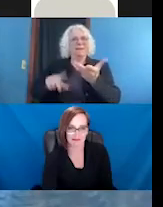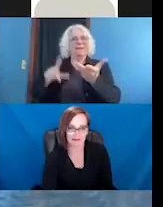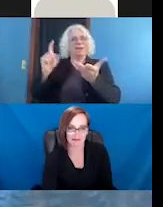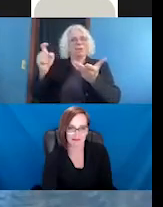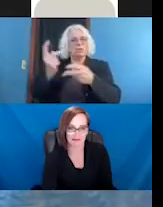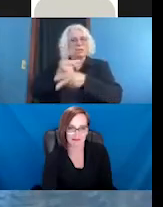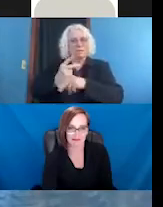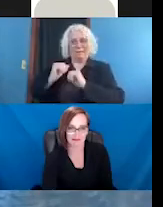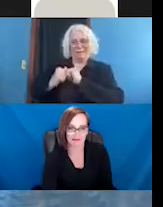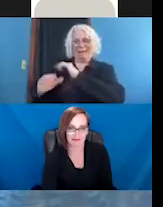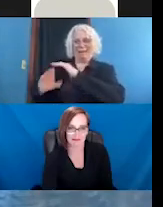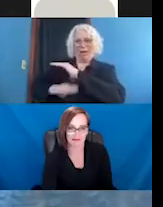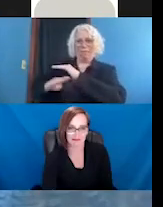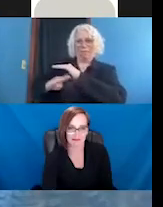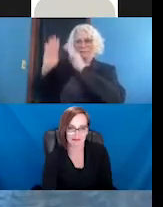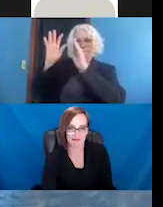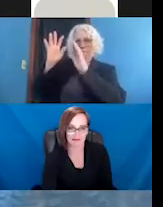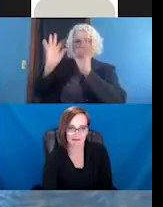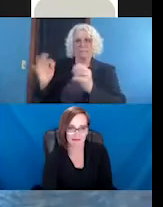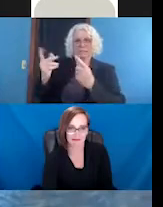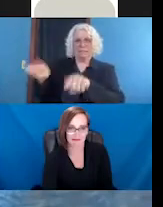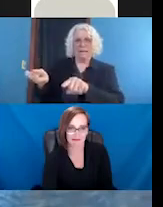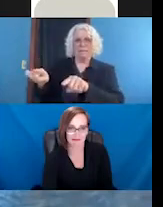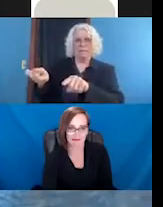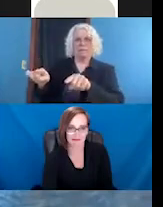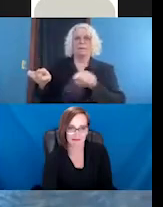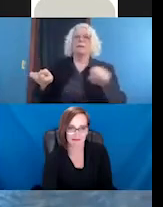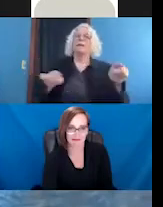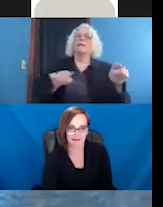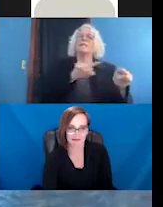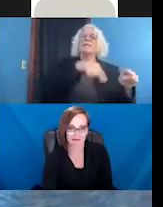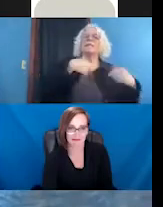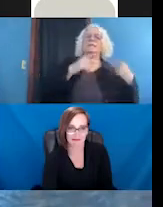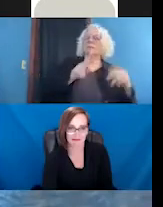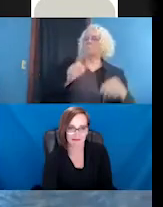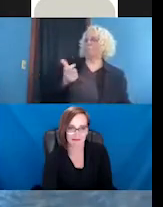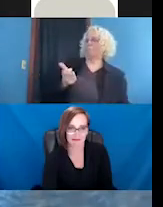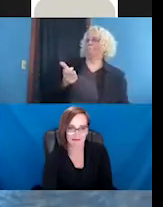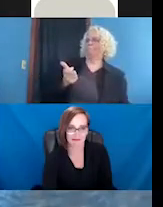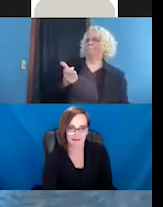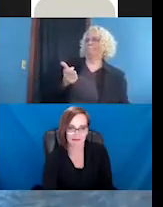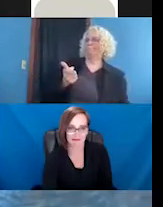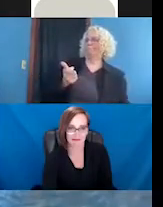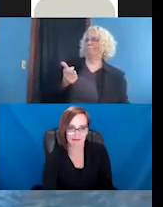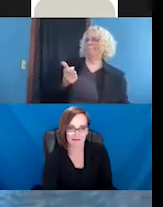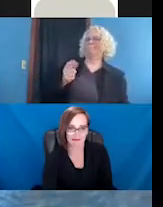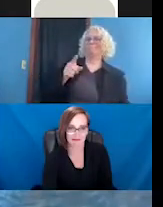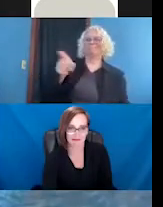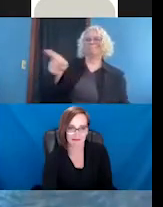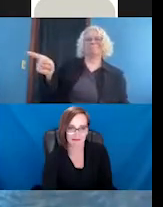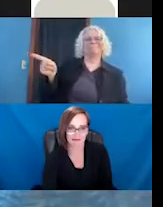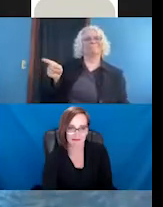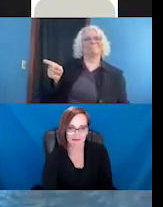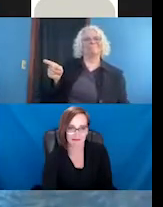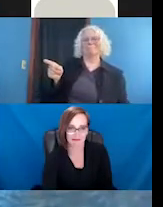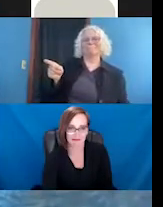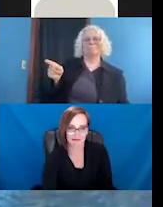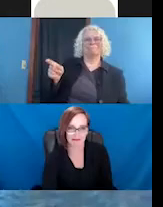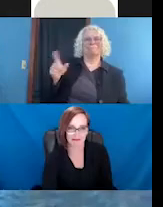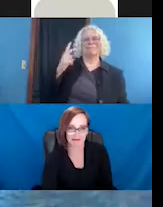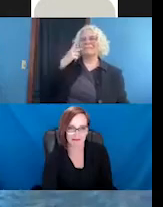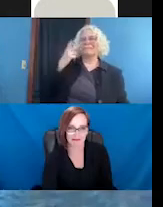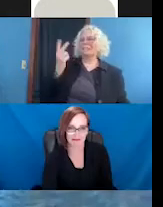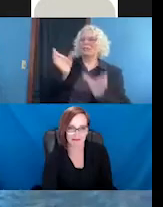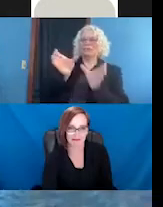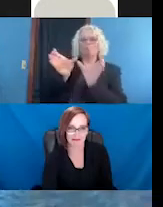done for people. Because young people are watching us, and they see us in our camps, in our